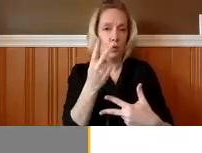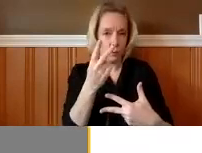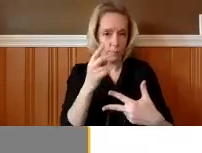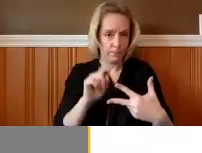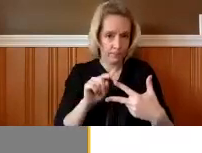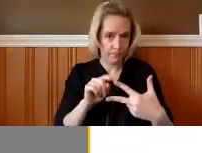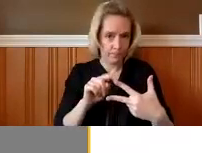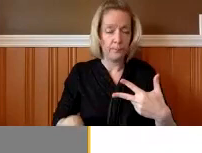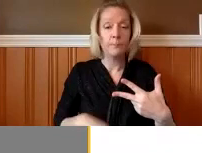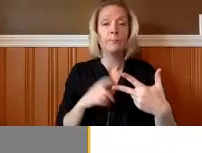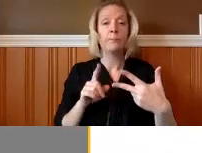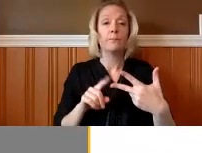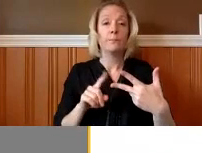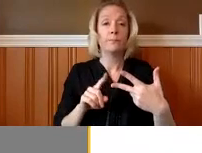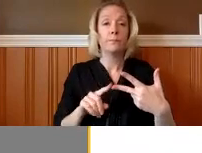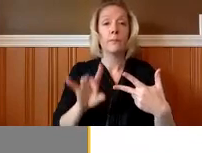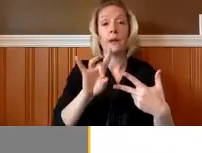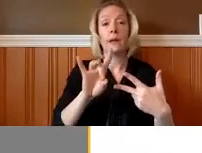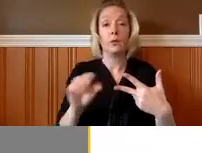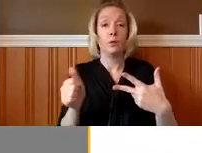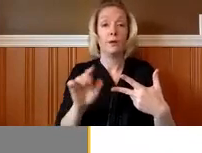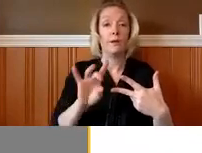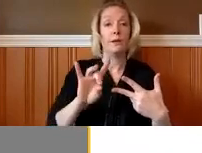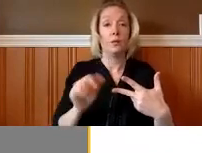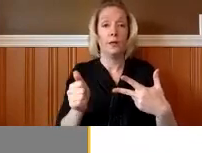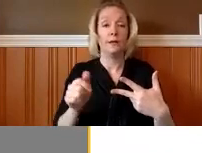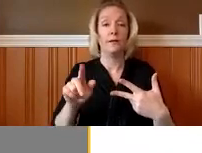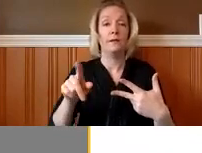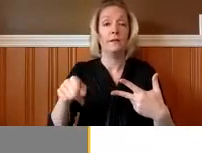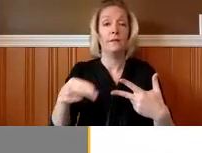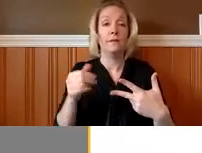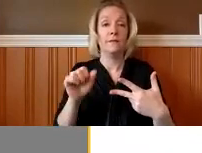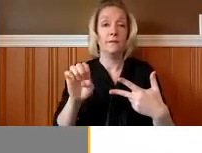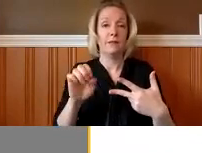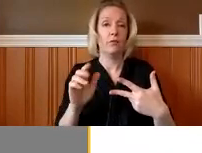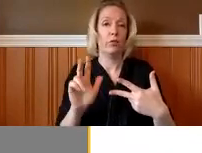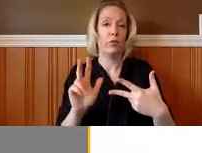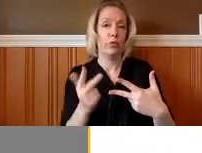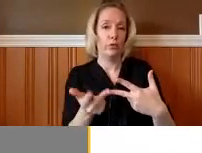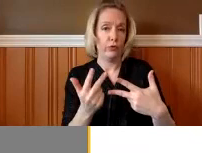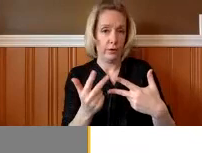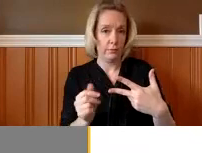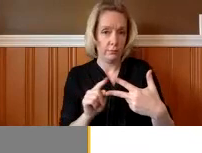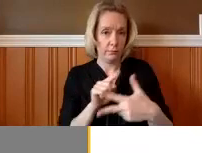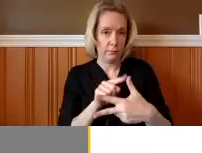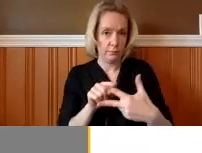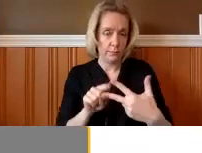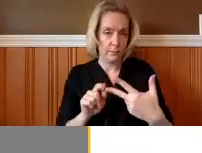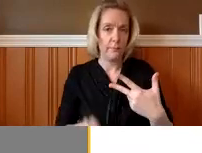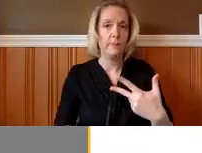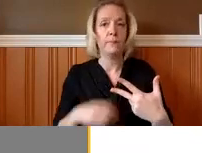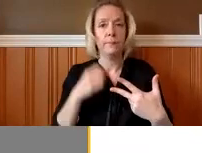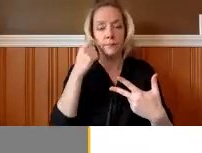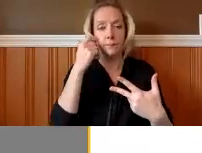phase 2. And then 8 to 10 is a score, the score of 8 to 10 places students in phase